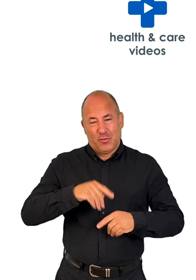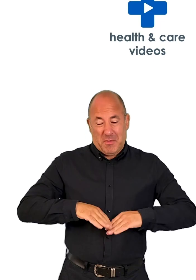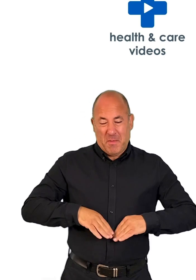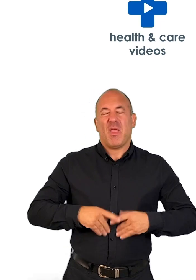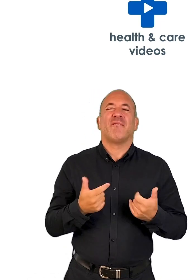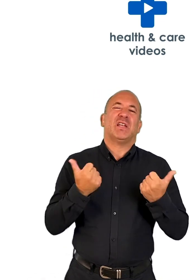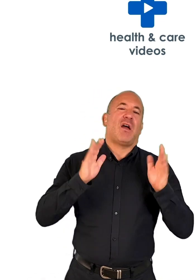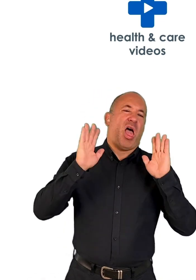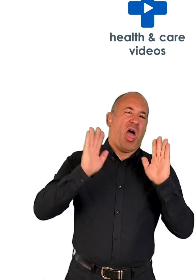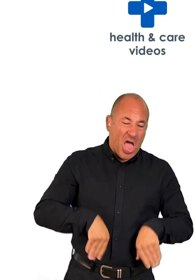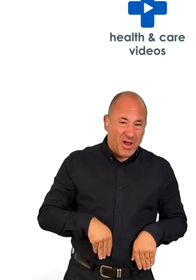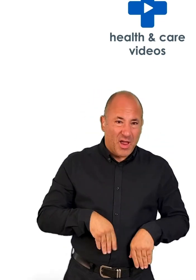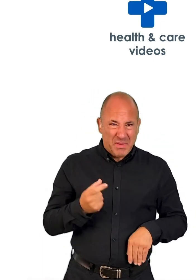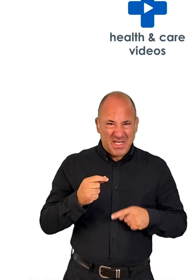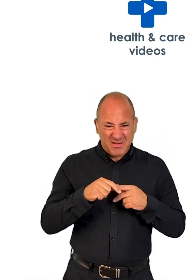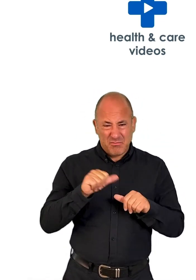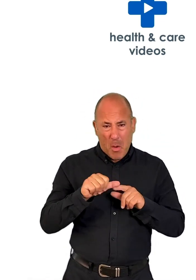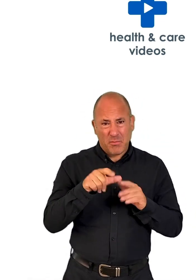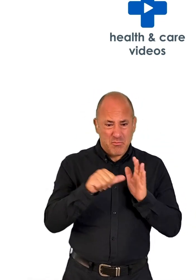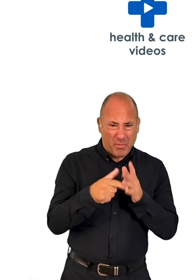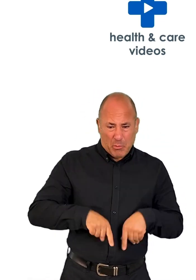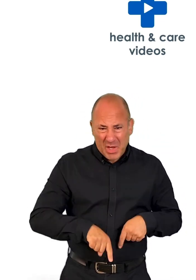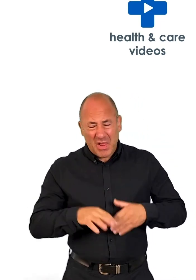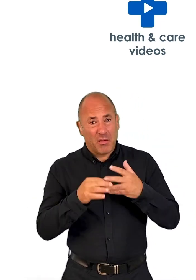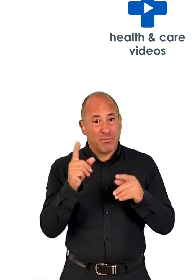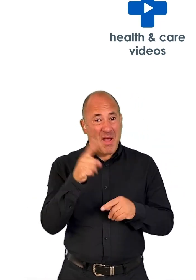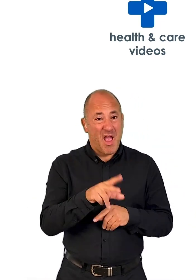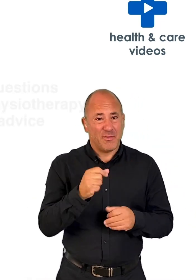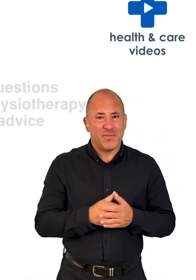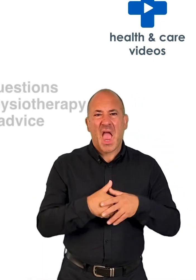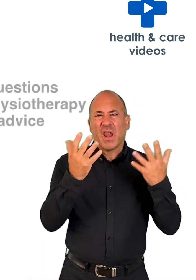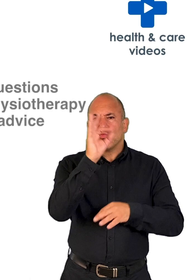routine. If you stop doing the exercises, your symptoms may return.